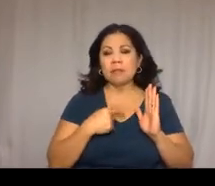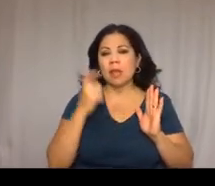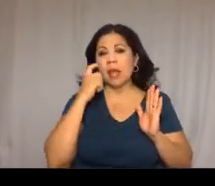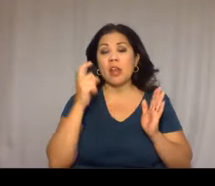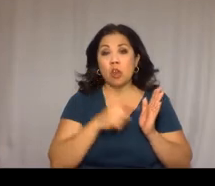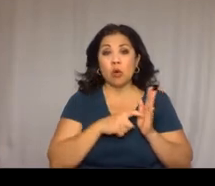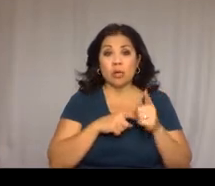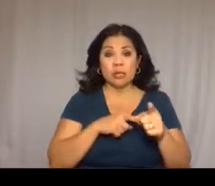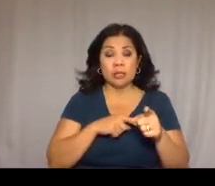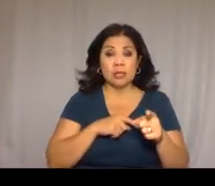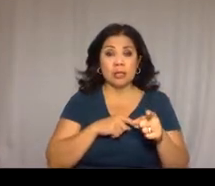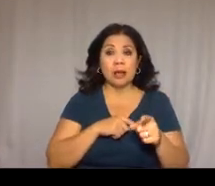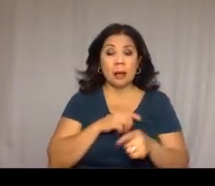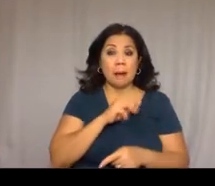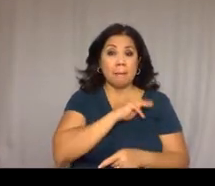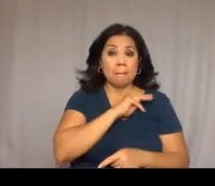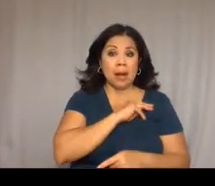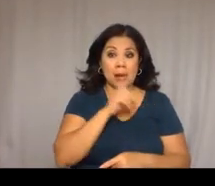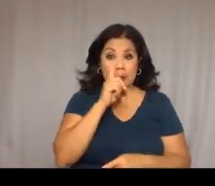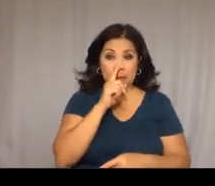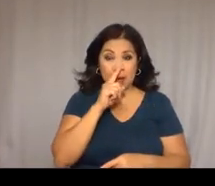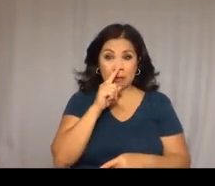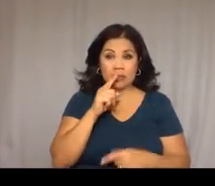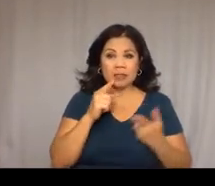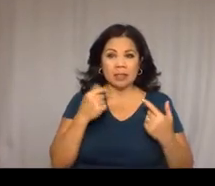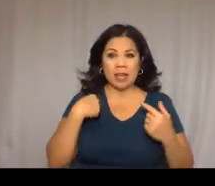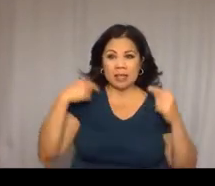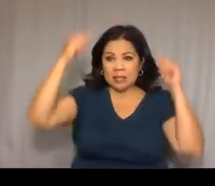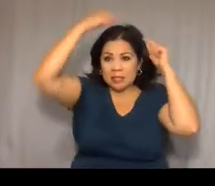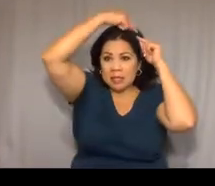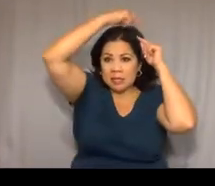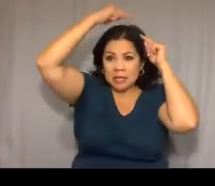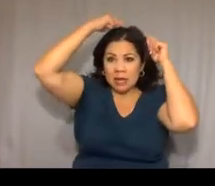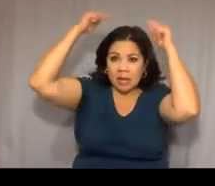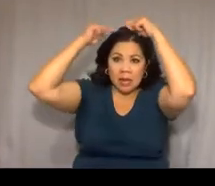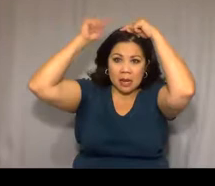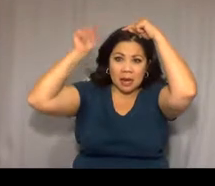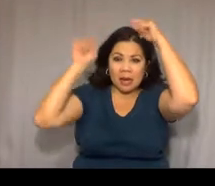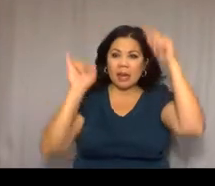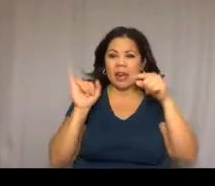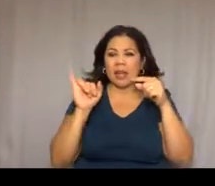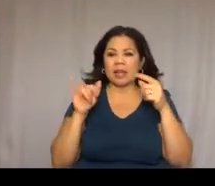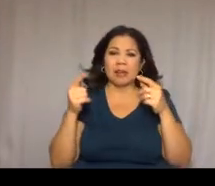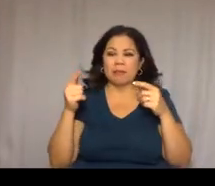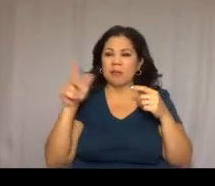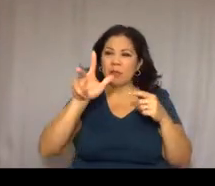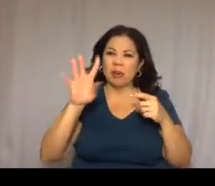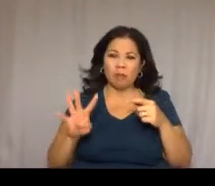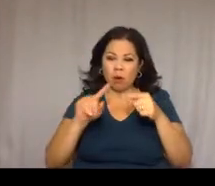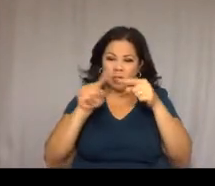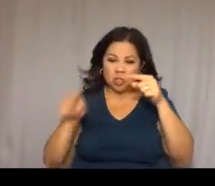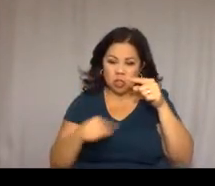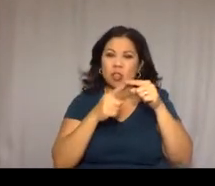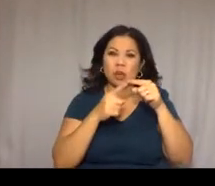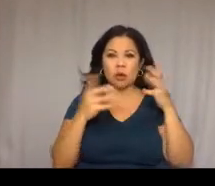back. Mike, my mouse, his ears are kind of like little circles, or like 3/4 of a circle maybe.